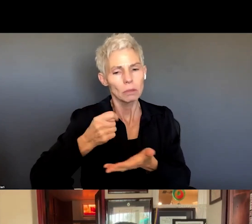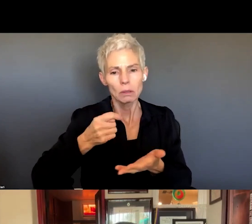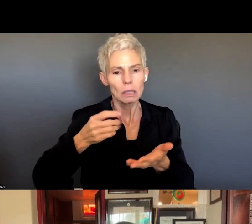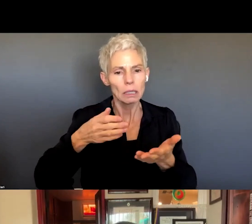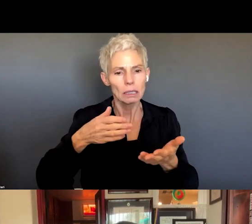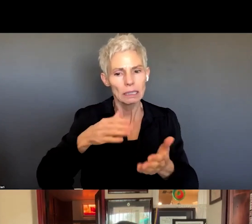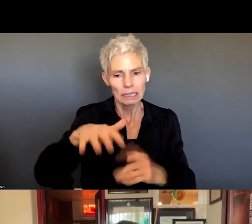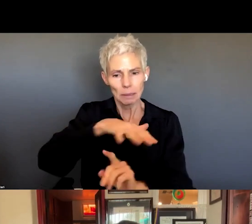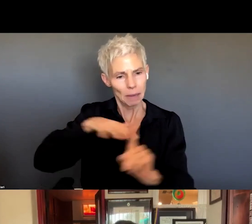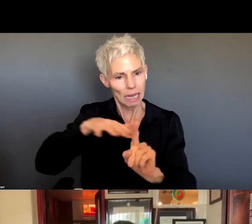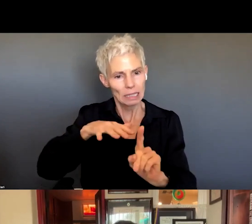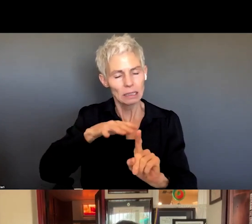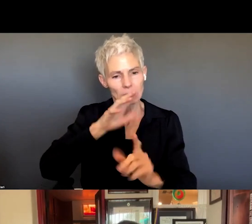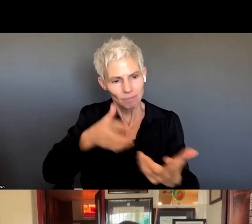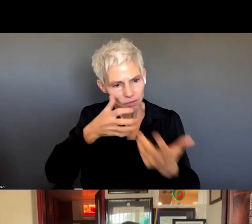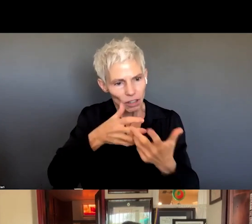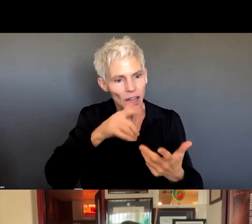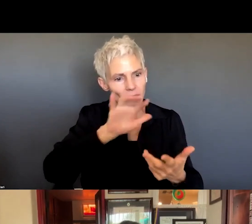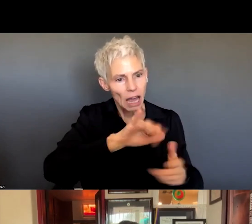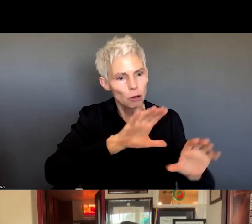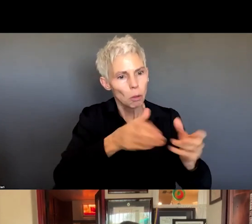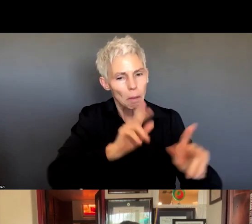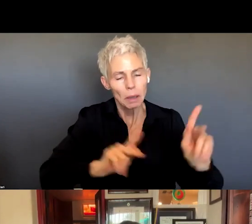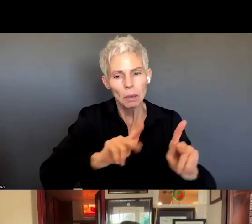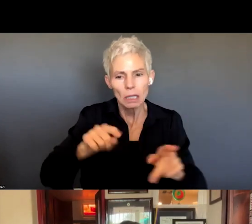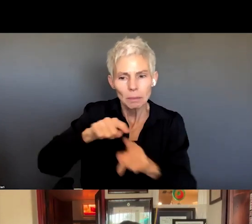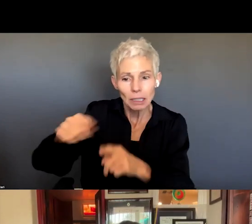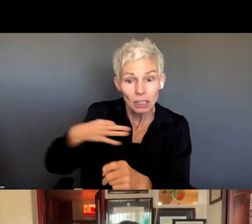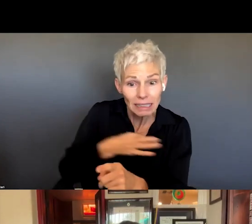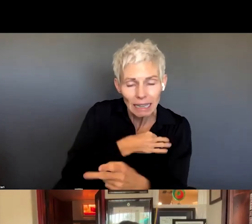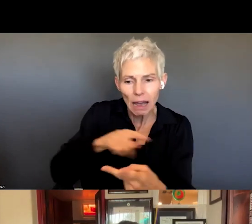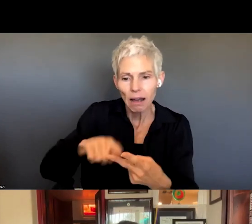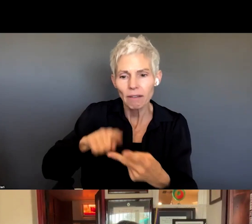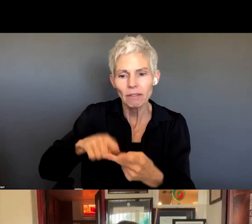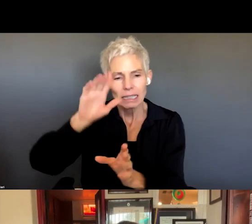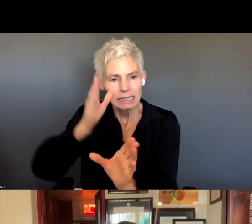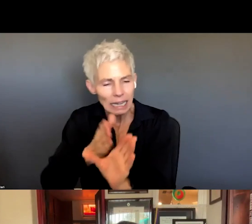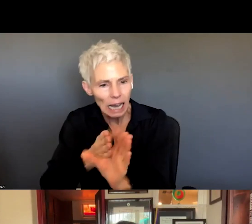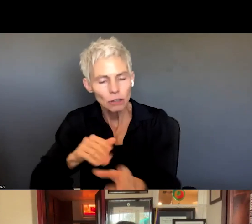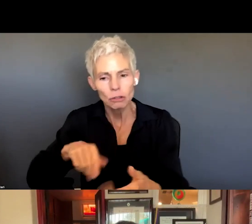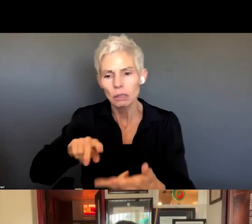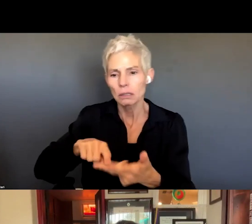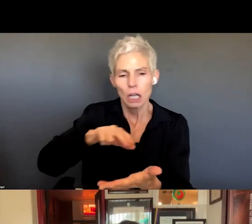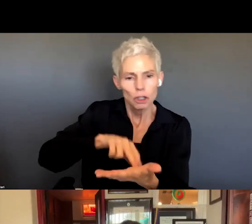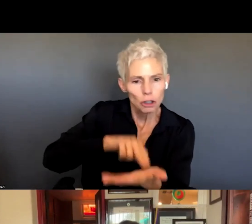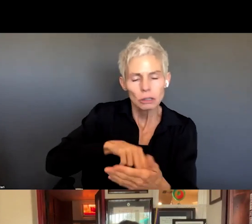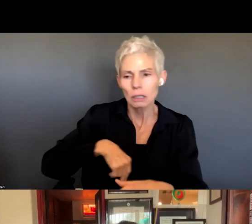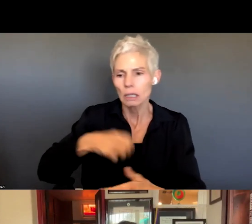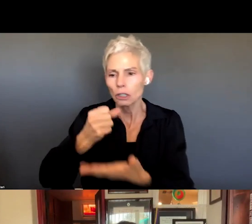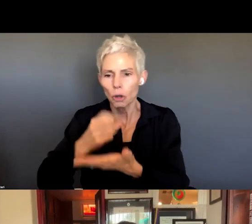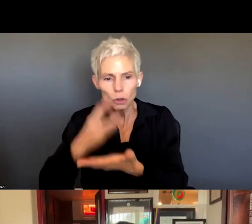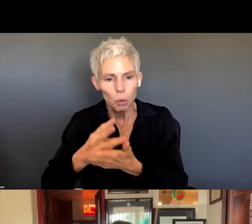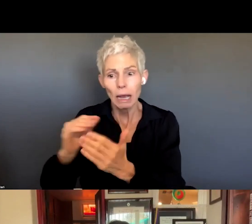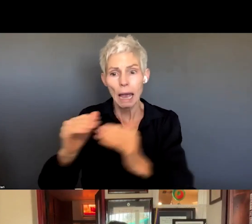designed for this population. You've got specialized staff, you've got psychiatrists, nurses, social workers, peers, and you can do this work with